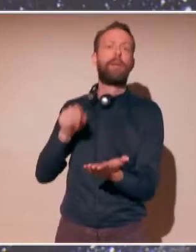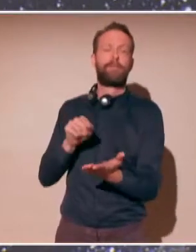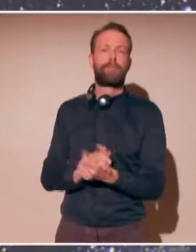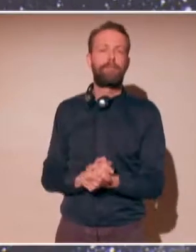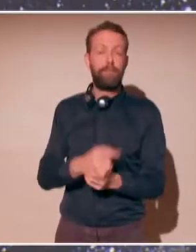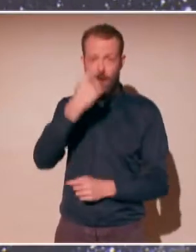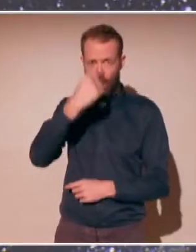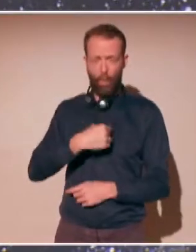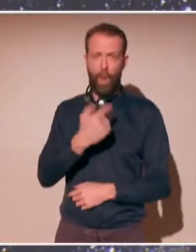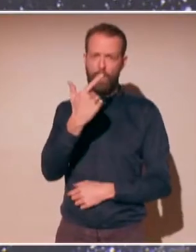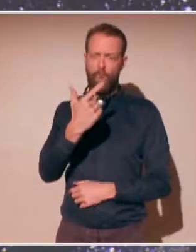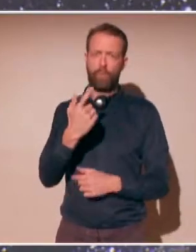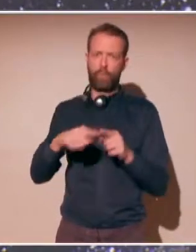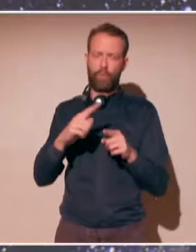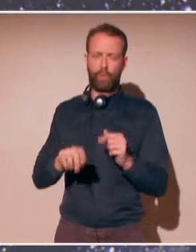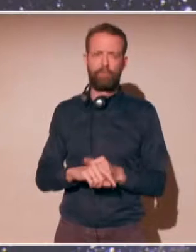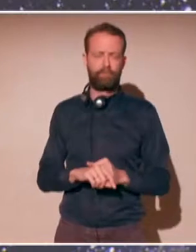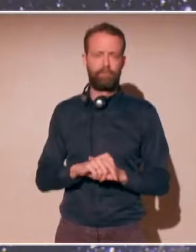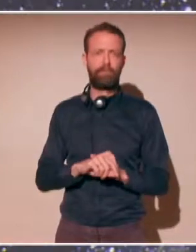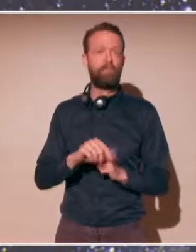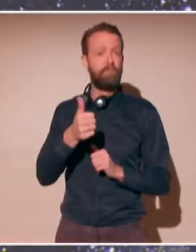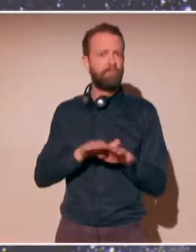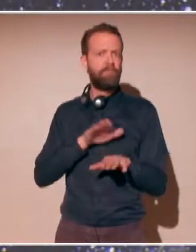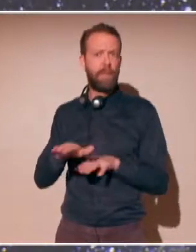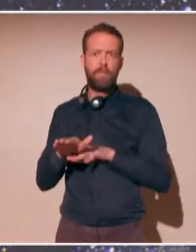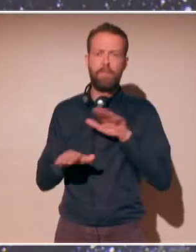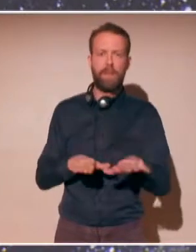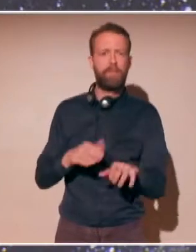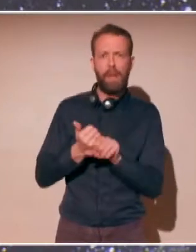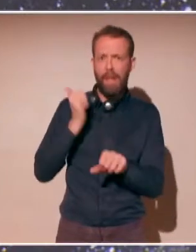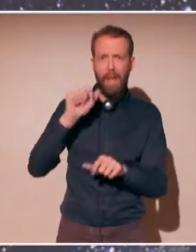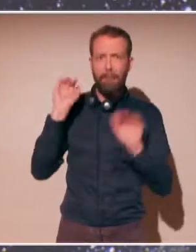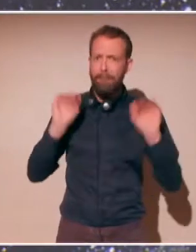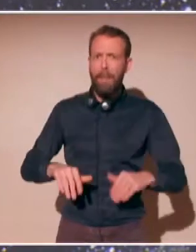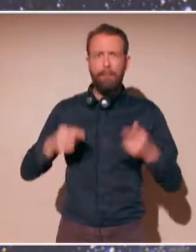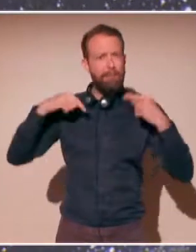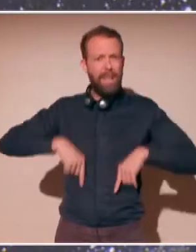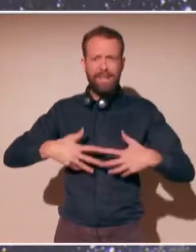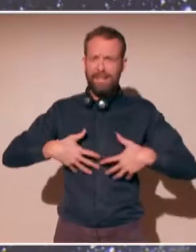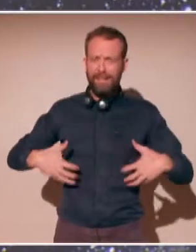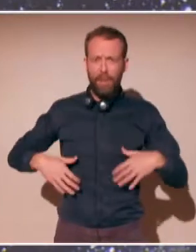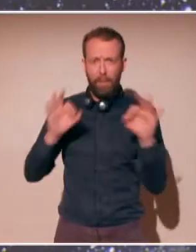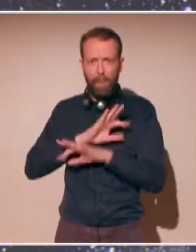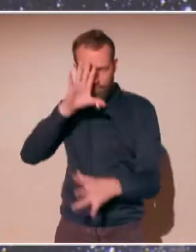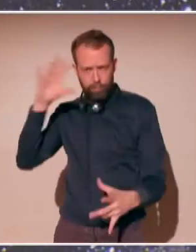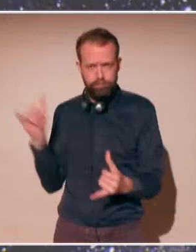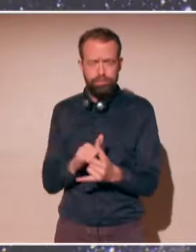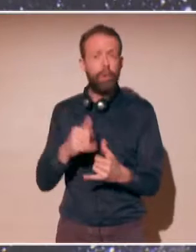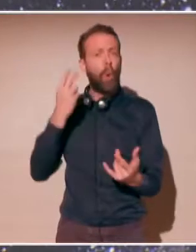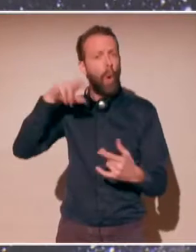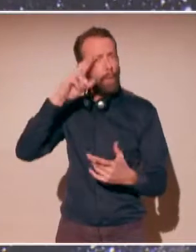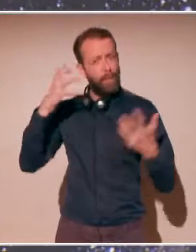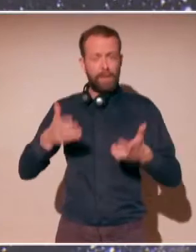concerns data. And I think that includes two steps. Last year, all the ministers